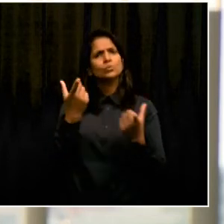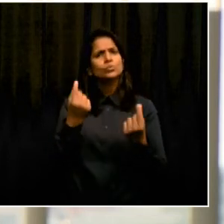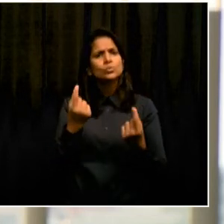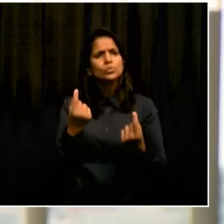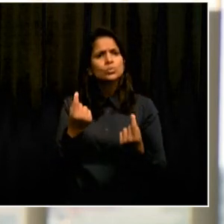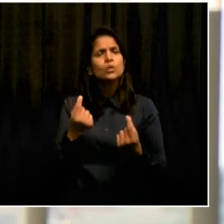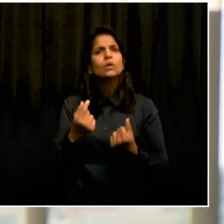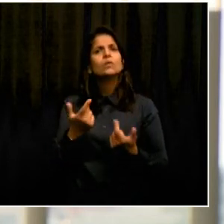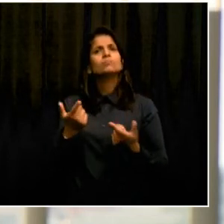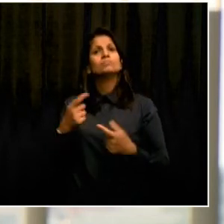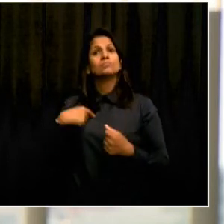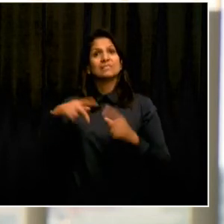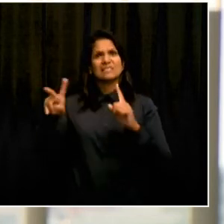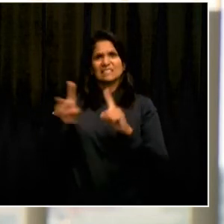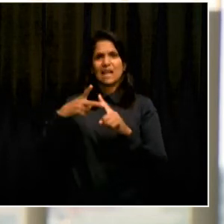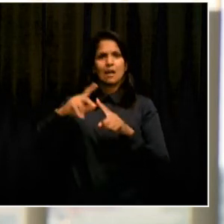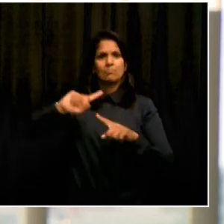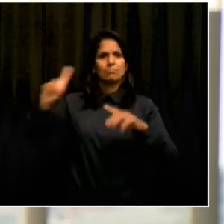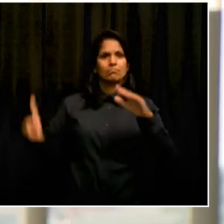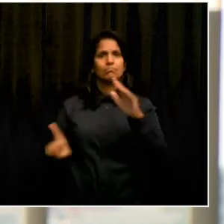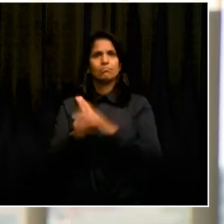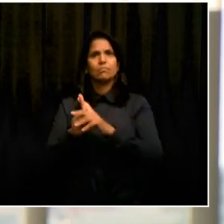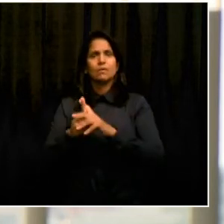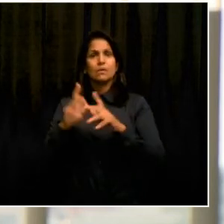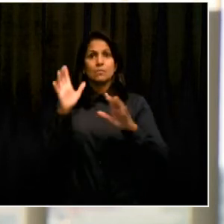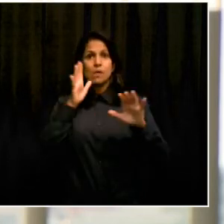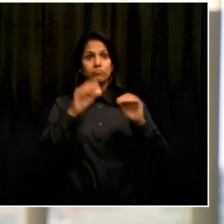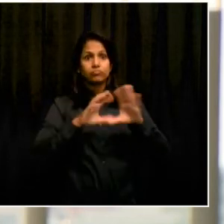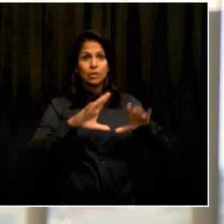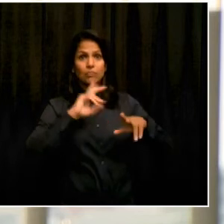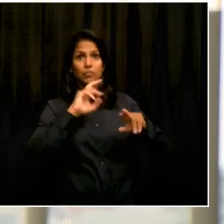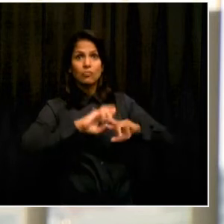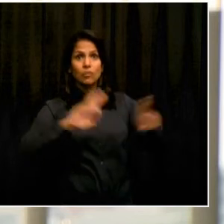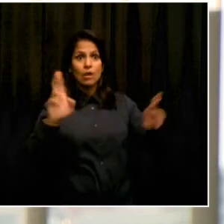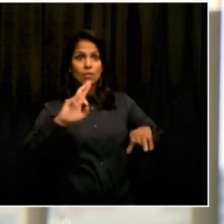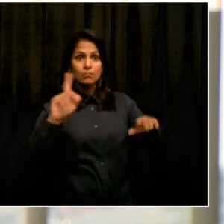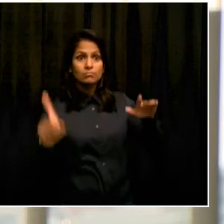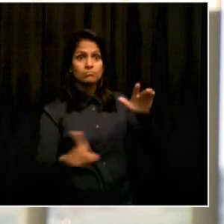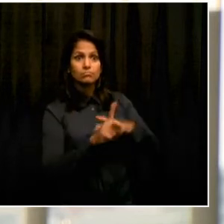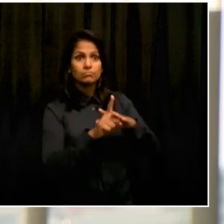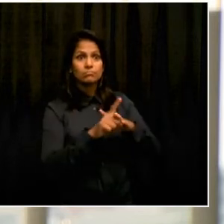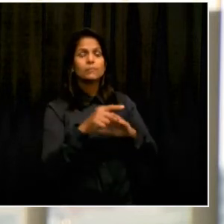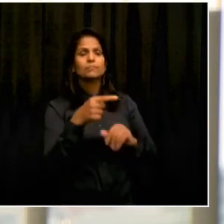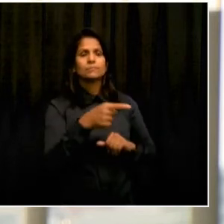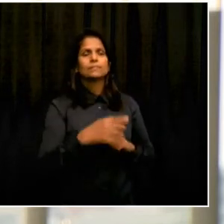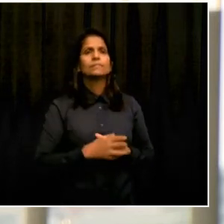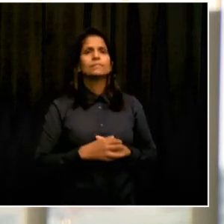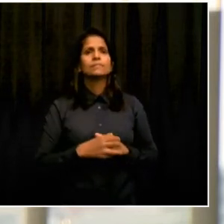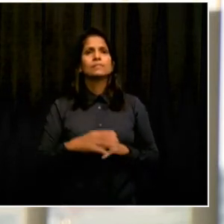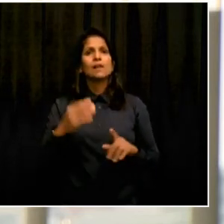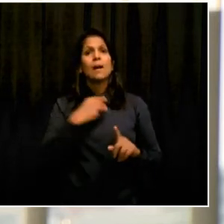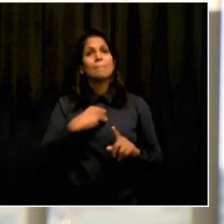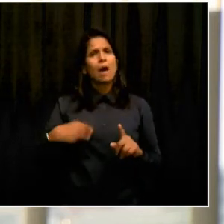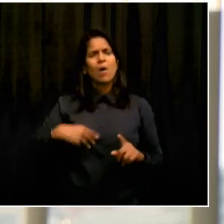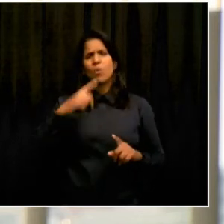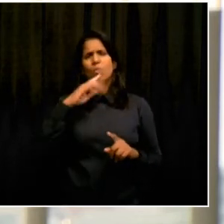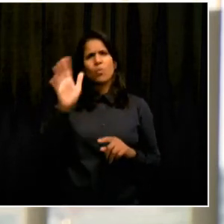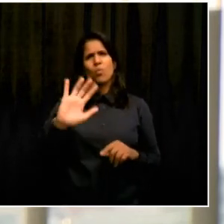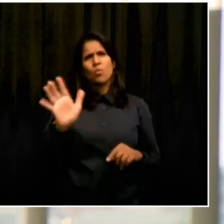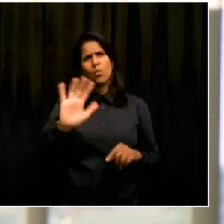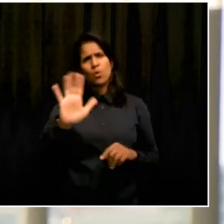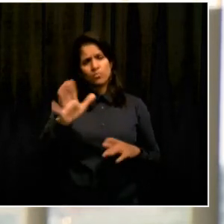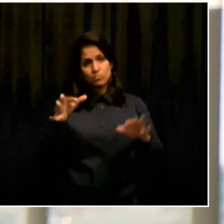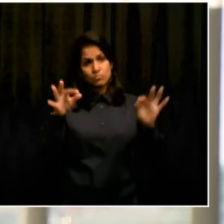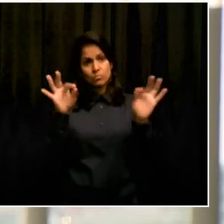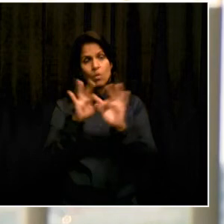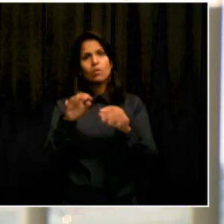that there does not have to be a second wave like we're seeing in much of Europe, for example, if we continue to be